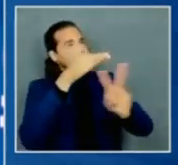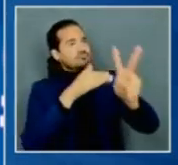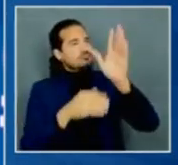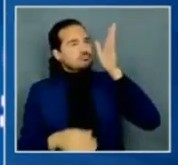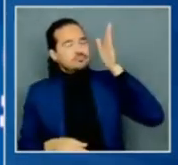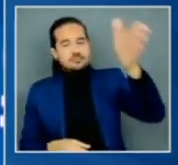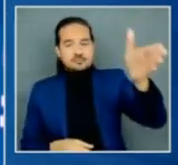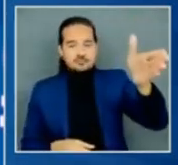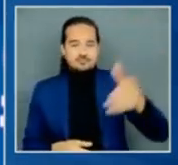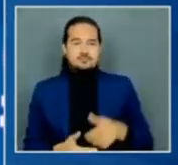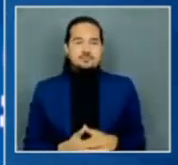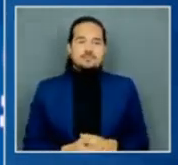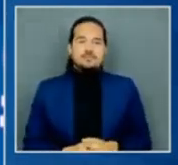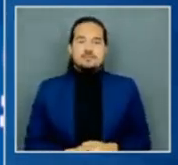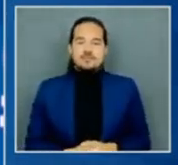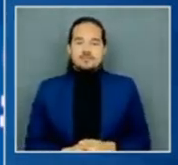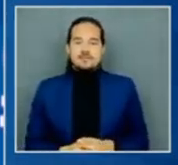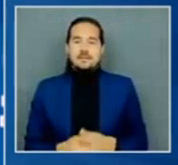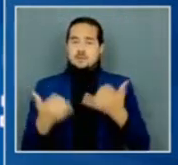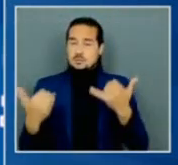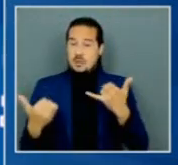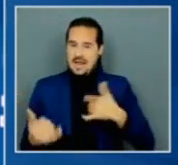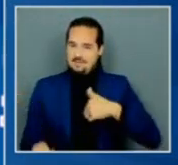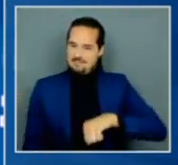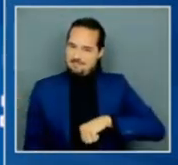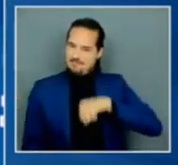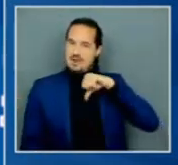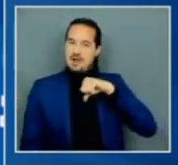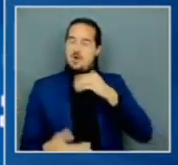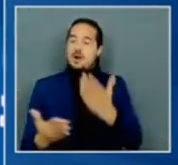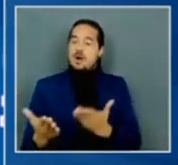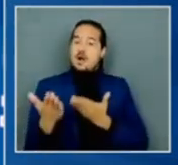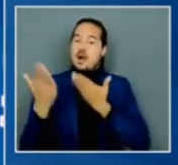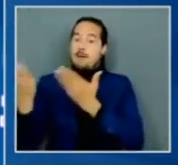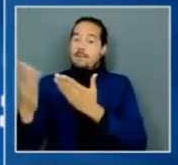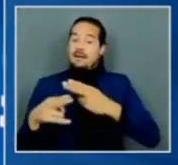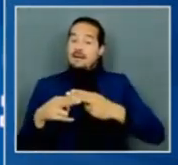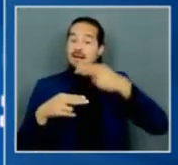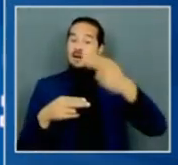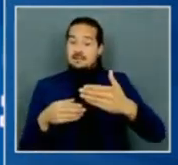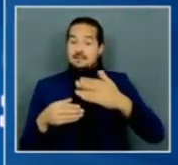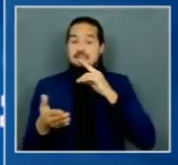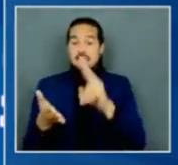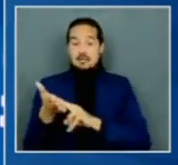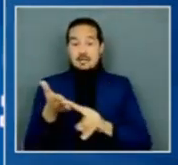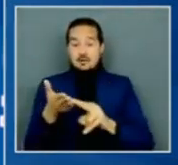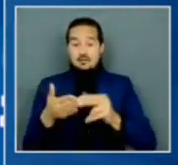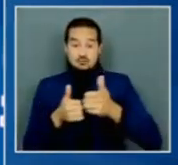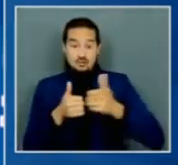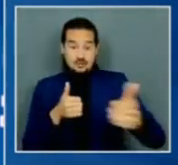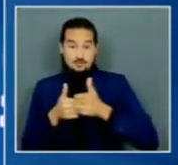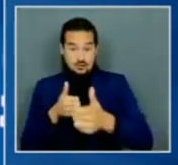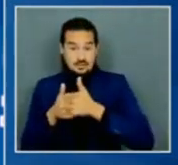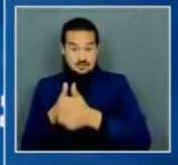representative. And today, I'm proud to nominate its newest member. For Secretary of